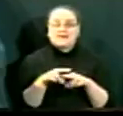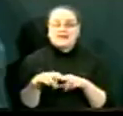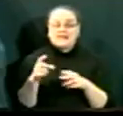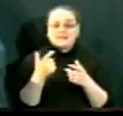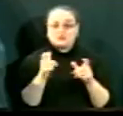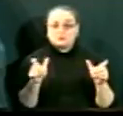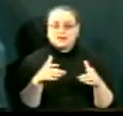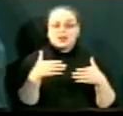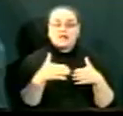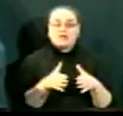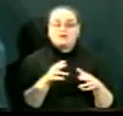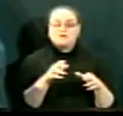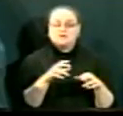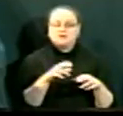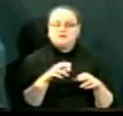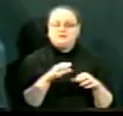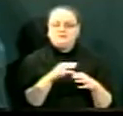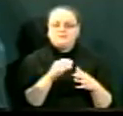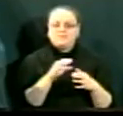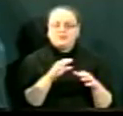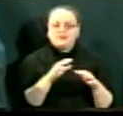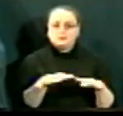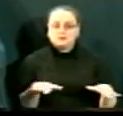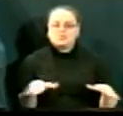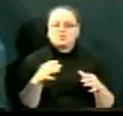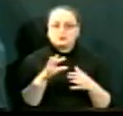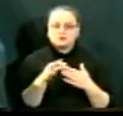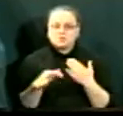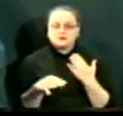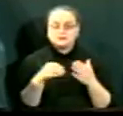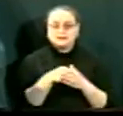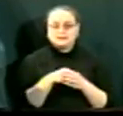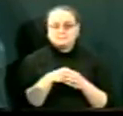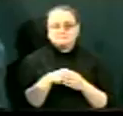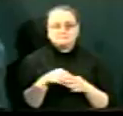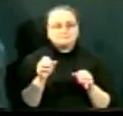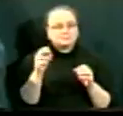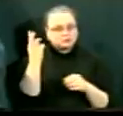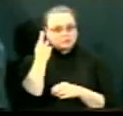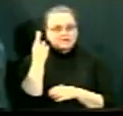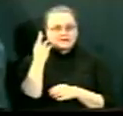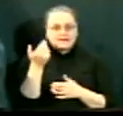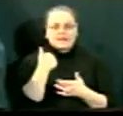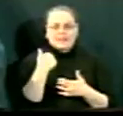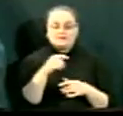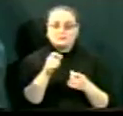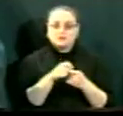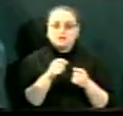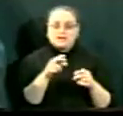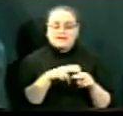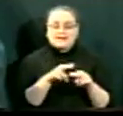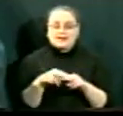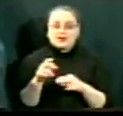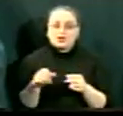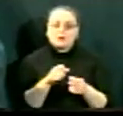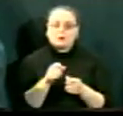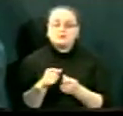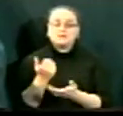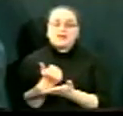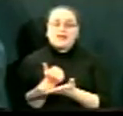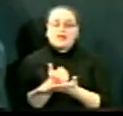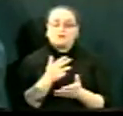about allowing children the choices within parameters to have certain seating arrangements that would help them to